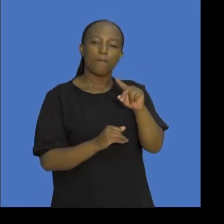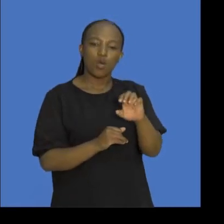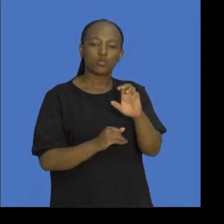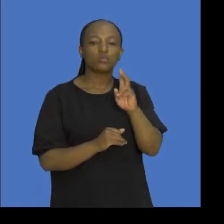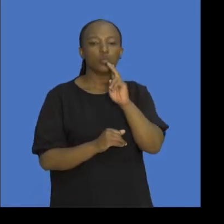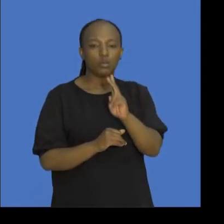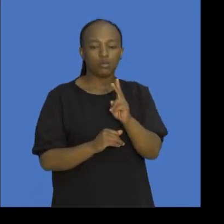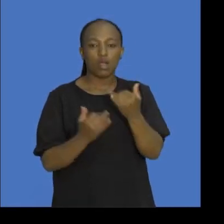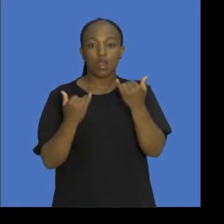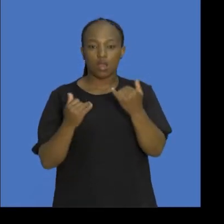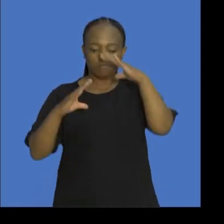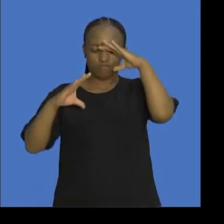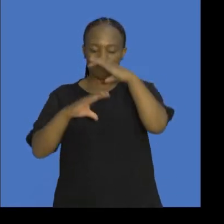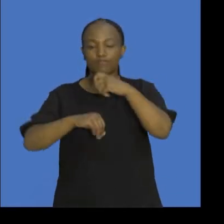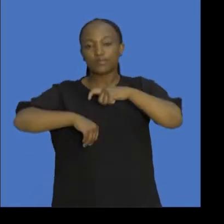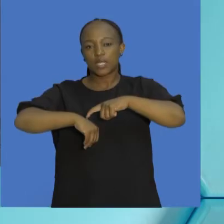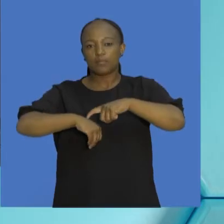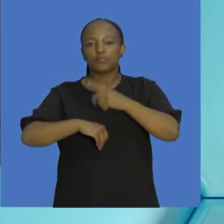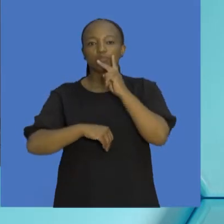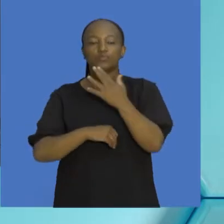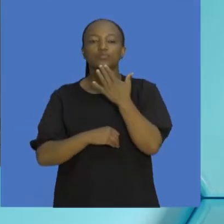going to focus on the mode.